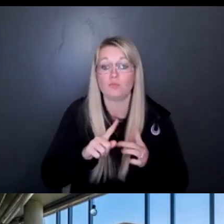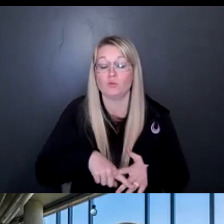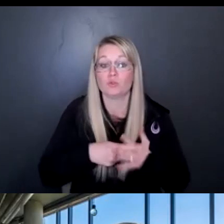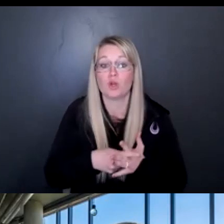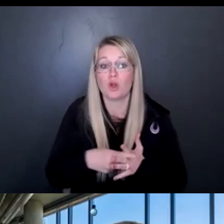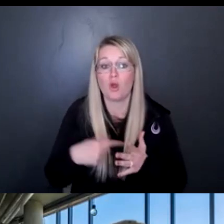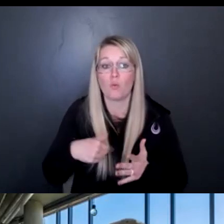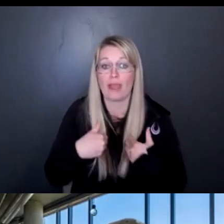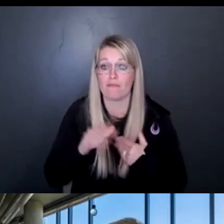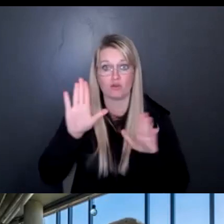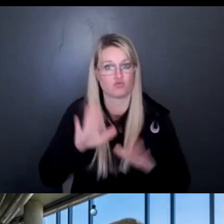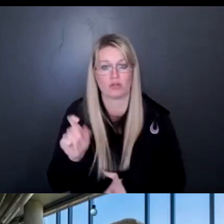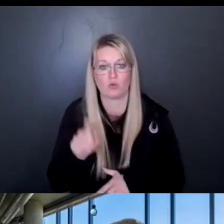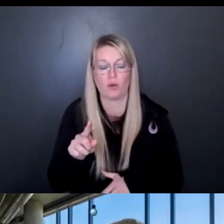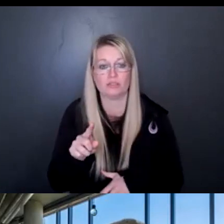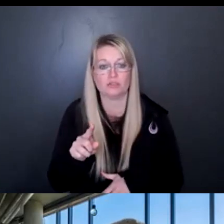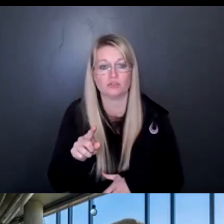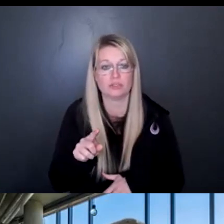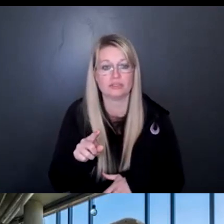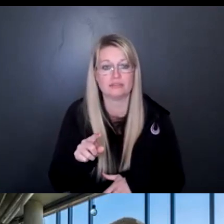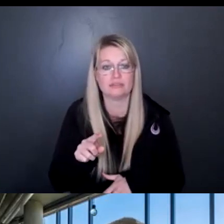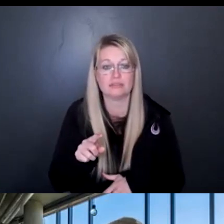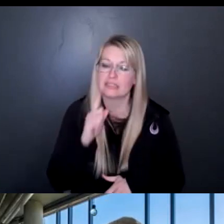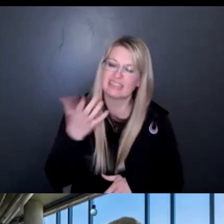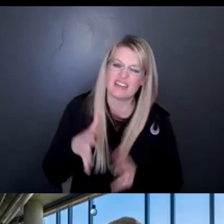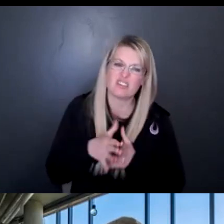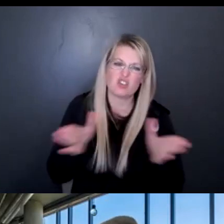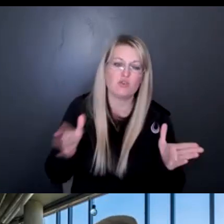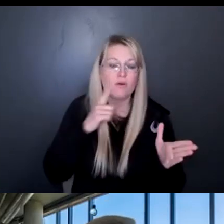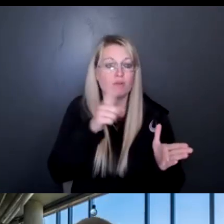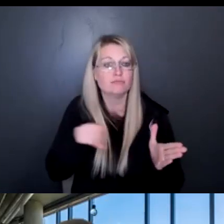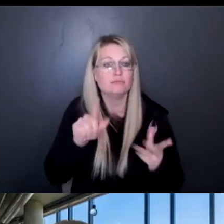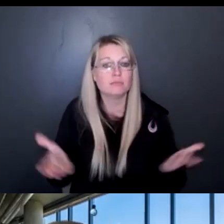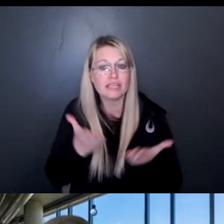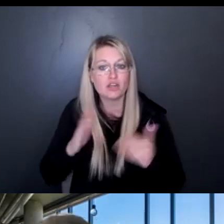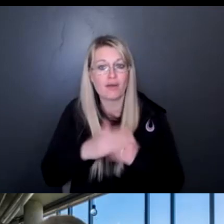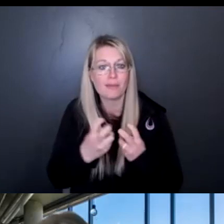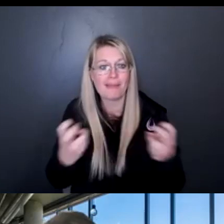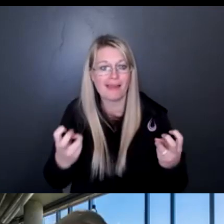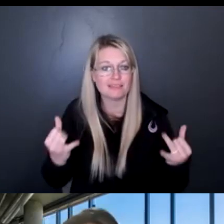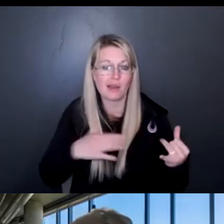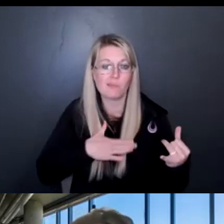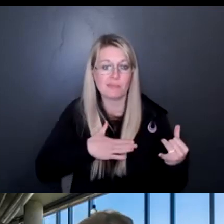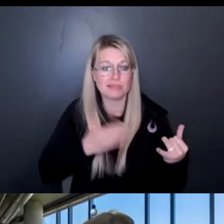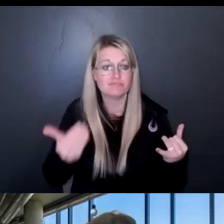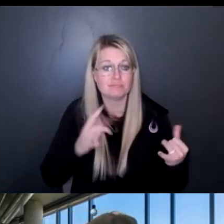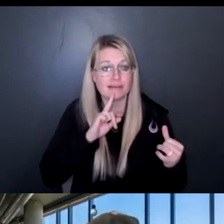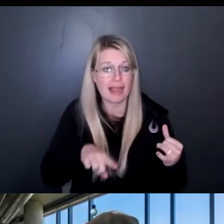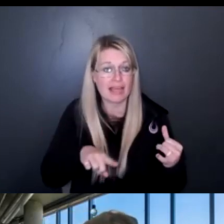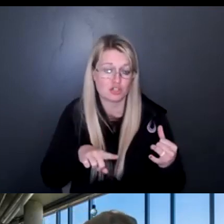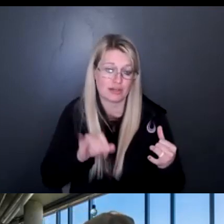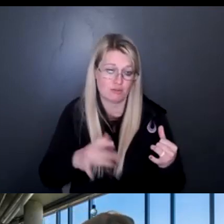have a great question that is kind of a general question for all those here on the panel today. Please feel free to answer as you see